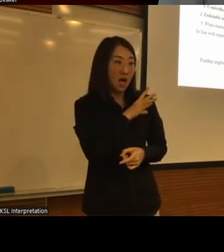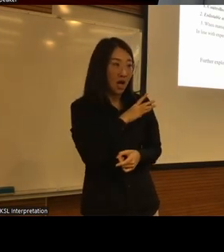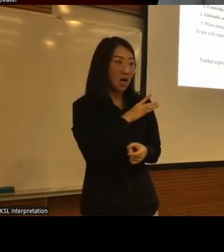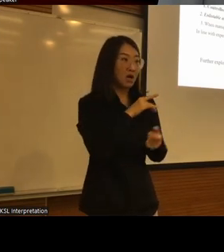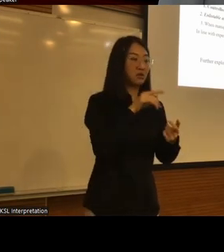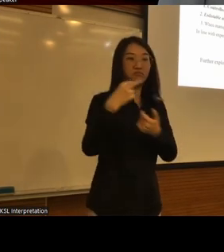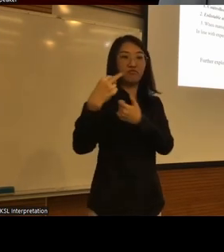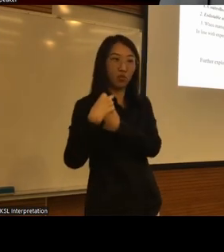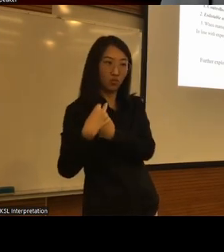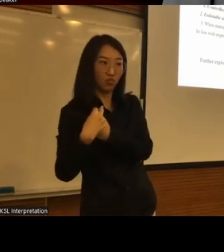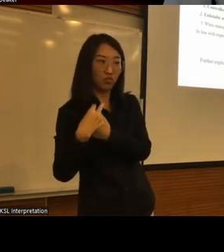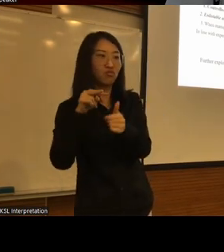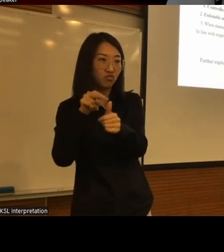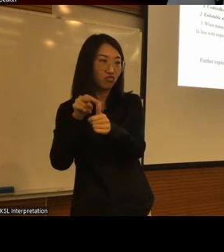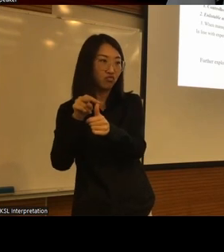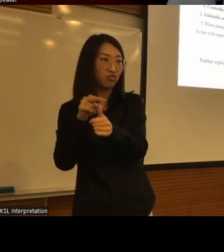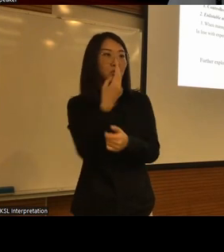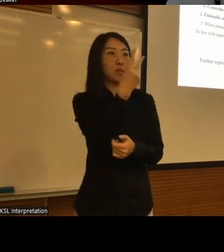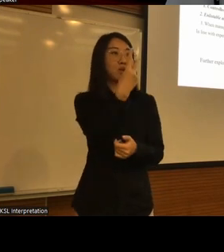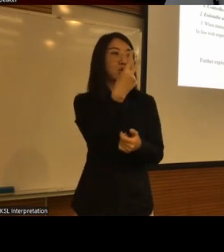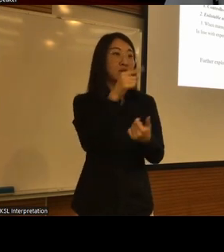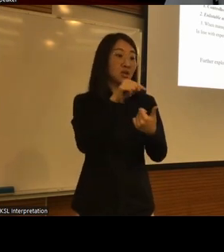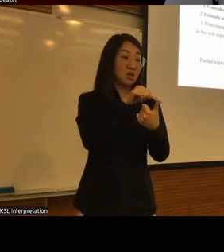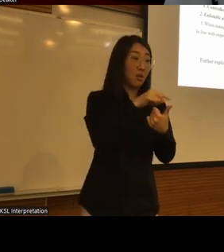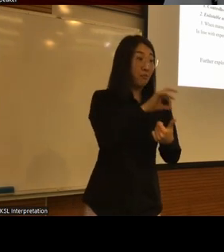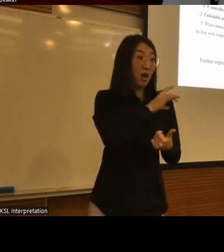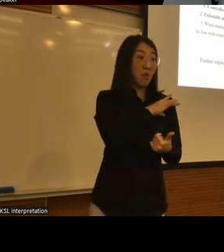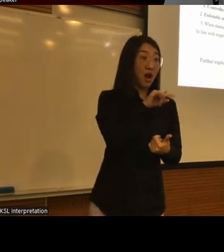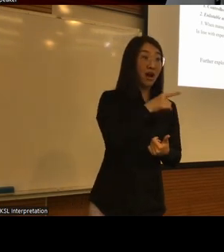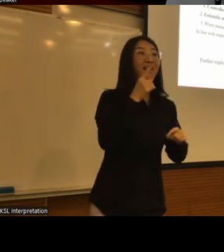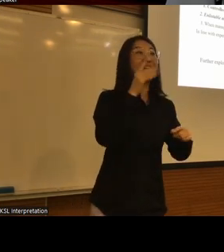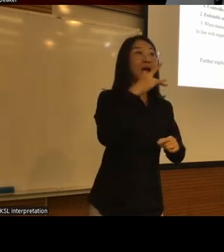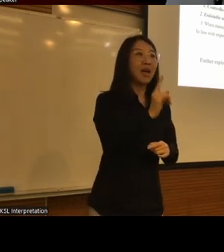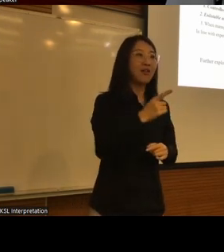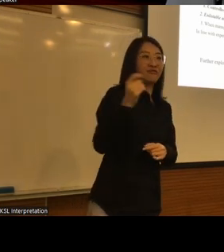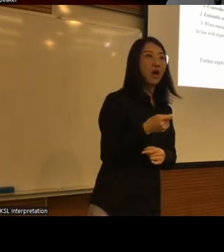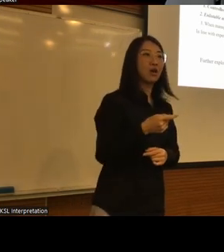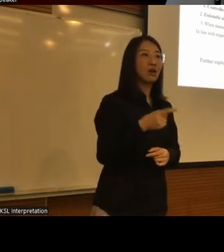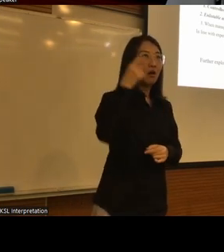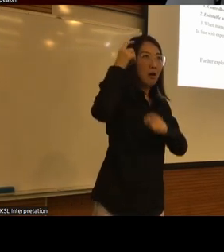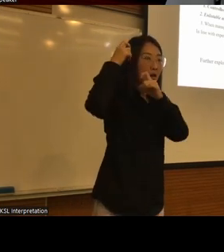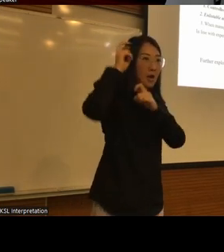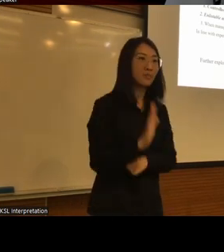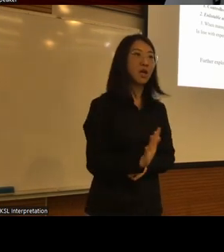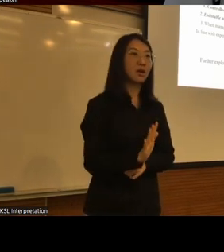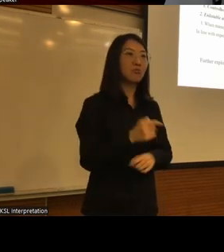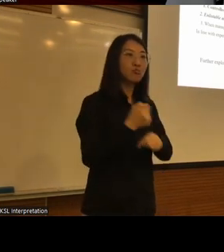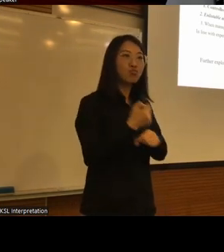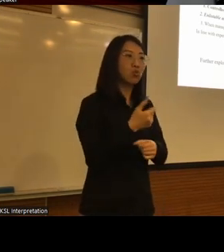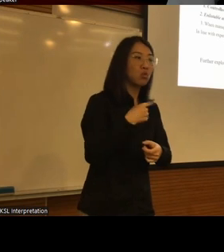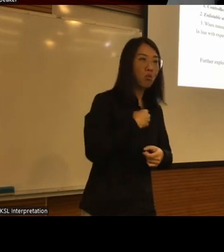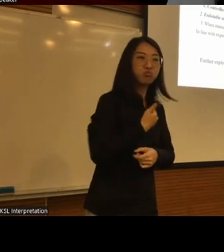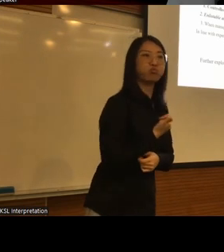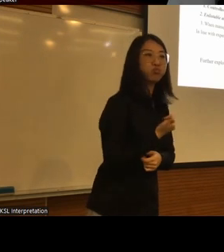controlled. Those that are automatic are extremely fast. You don't think about them, you don't control them, and